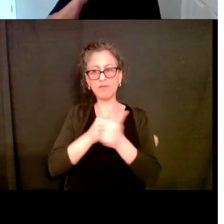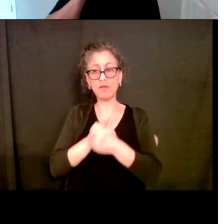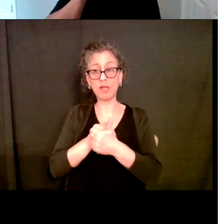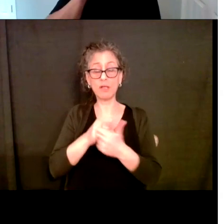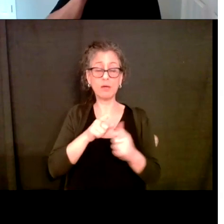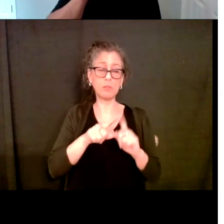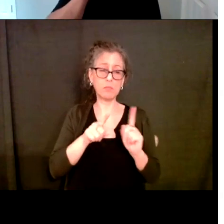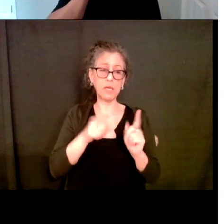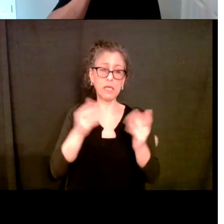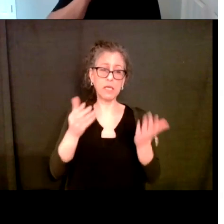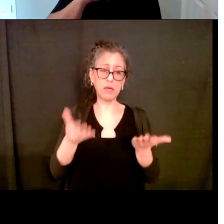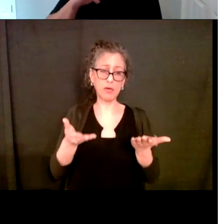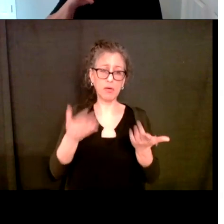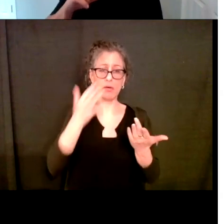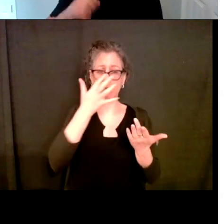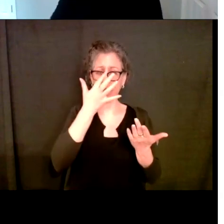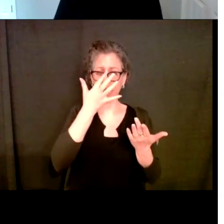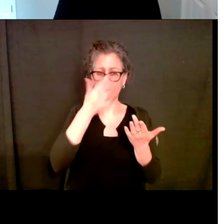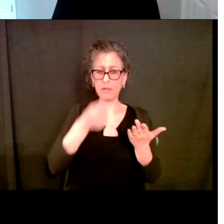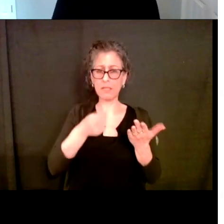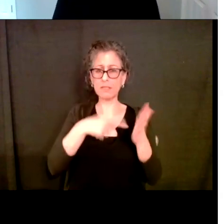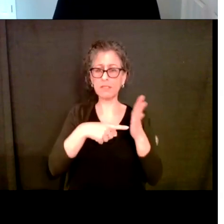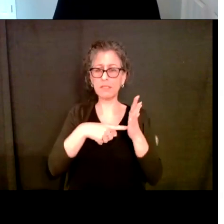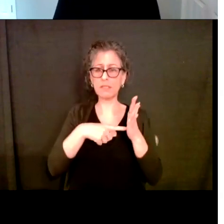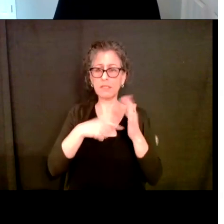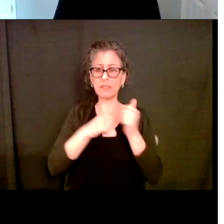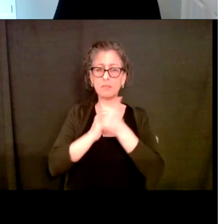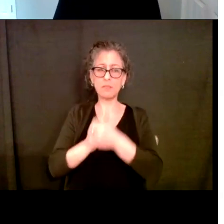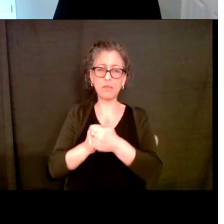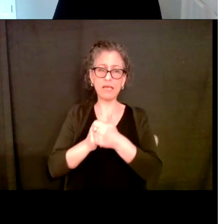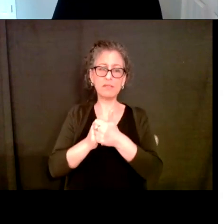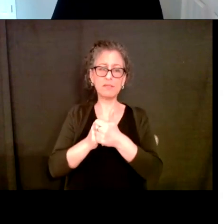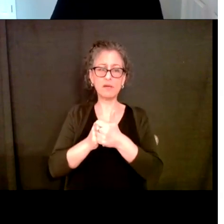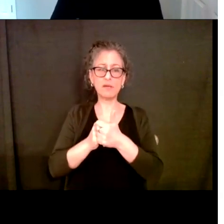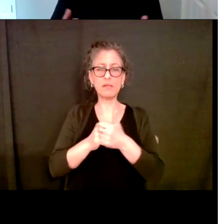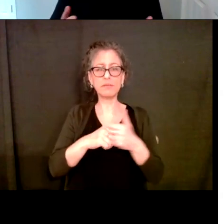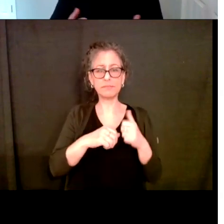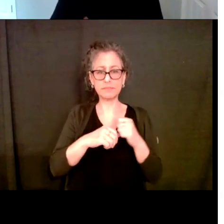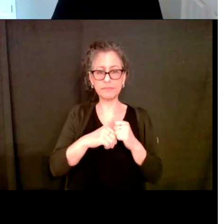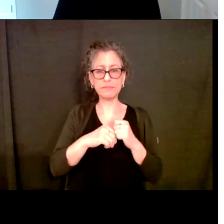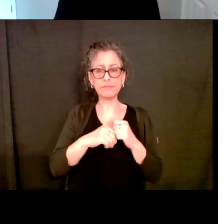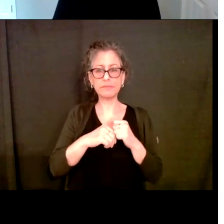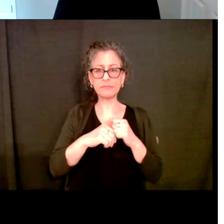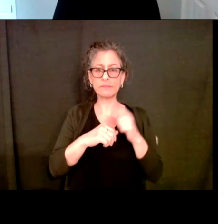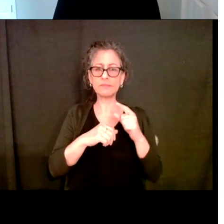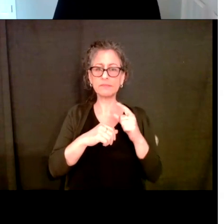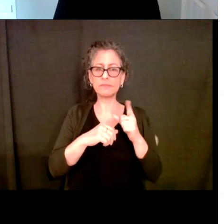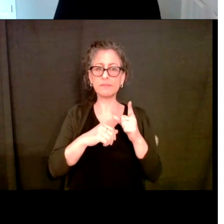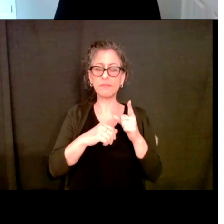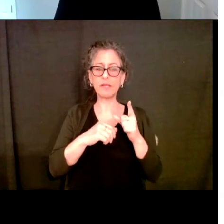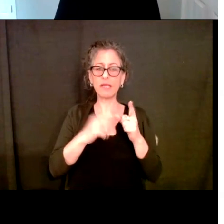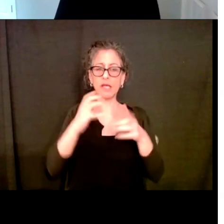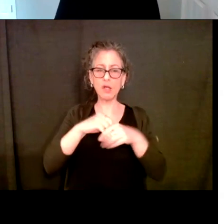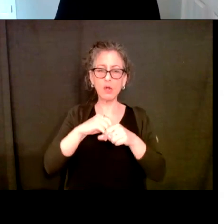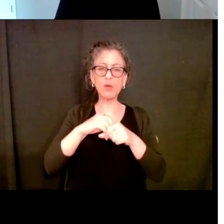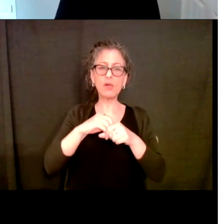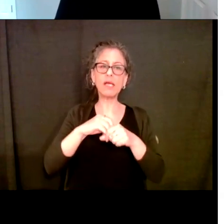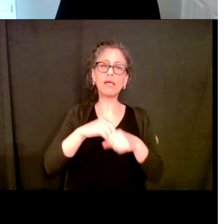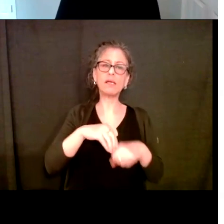that here is based off of Fallett and Harris, and that includes safety,